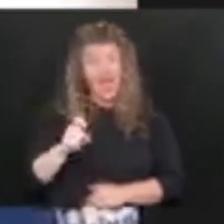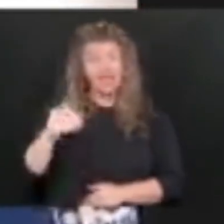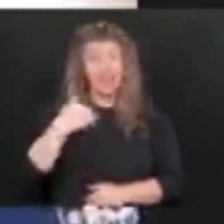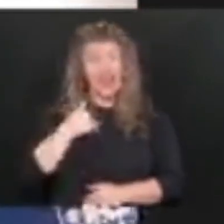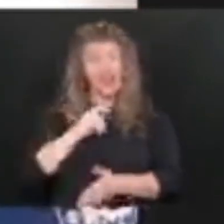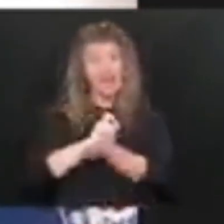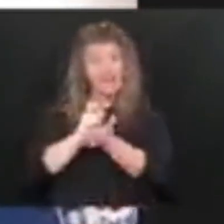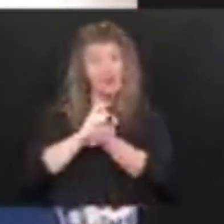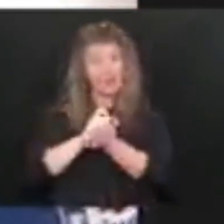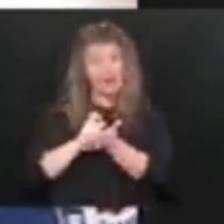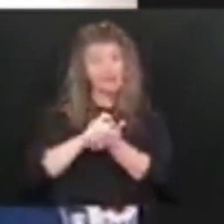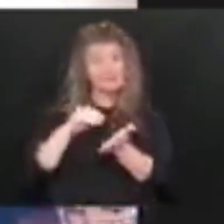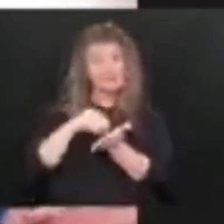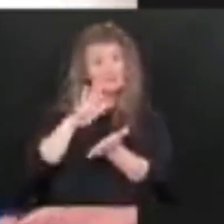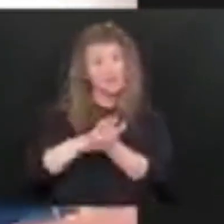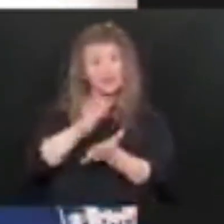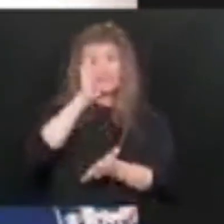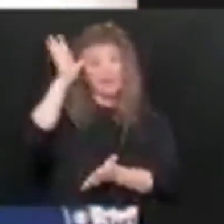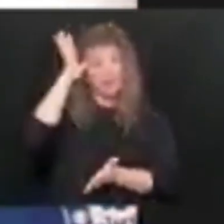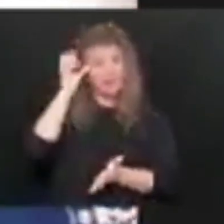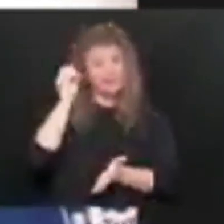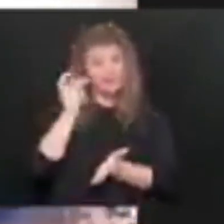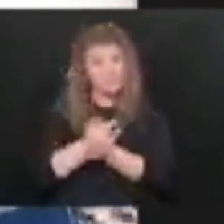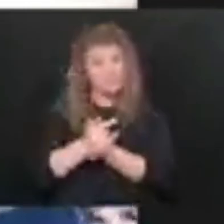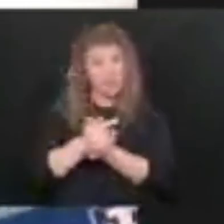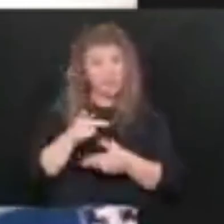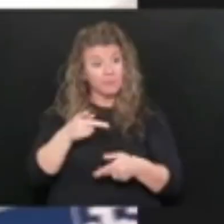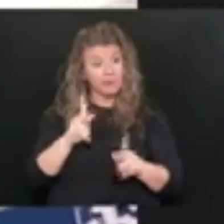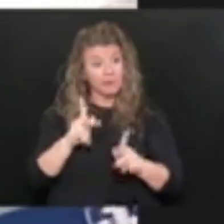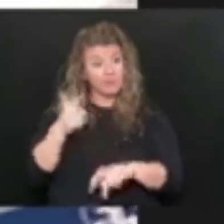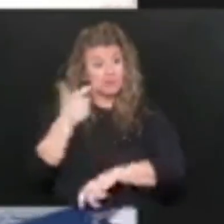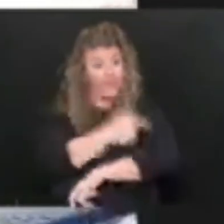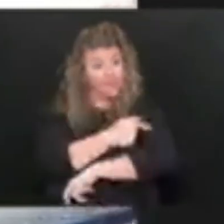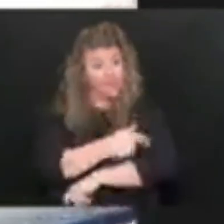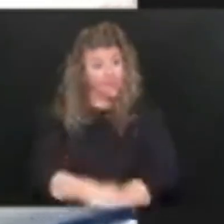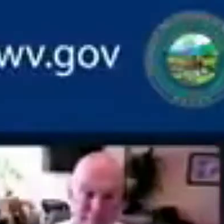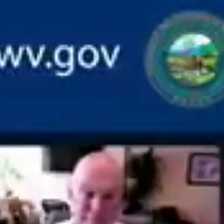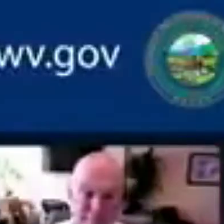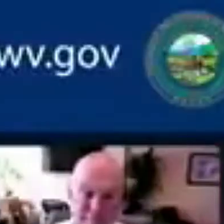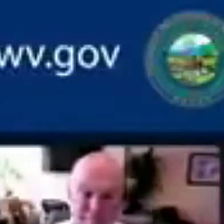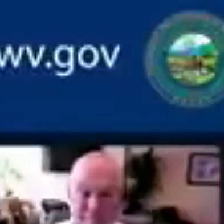written note from their parents approving permission to get the vaccine?